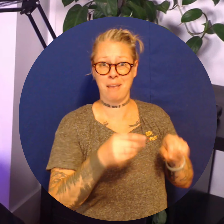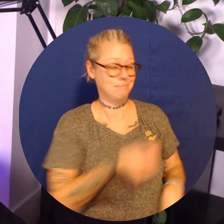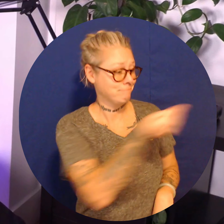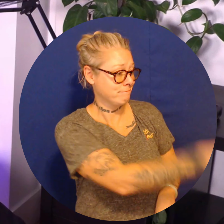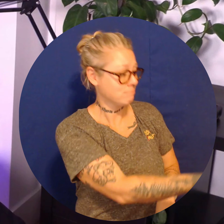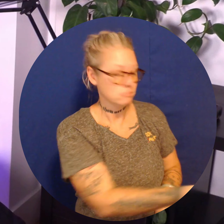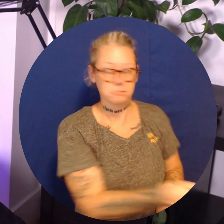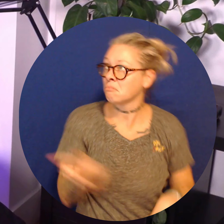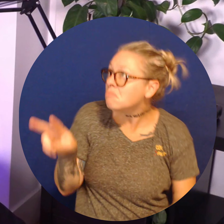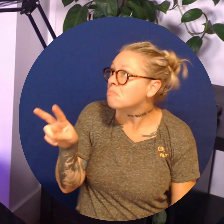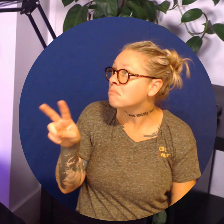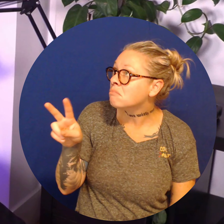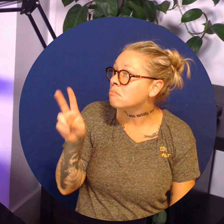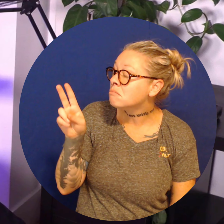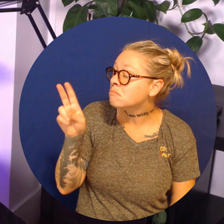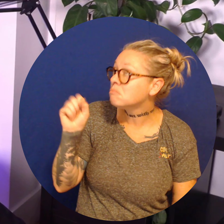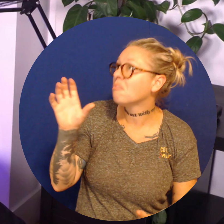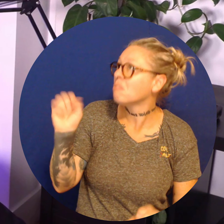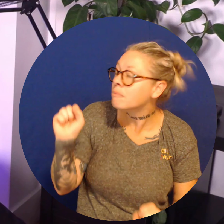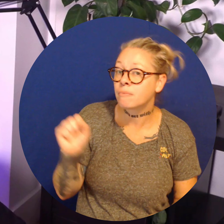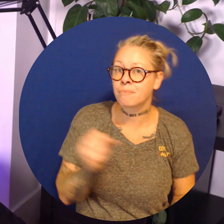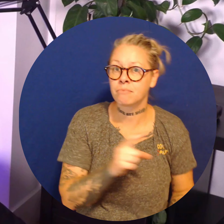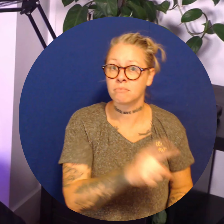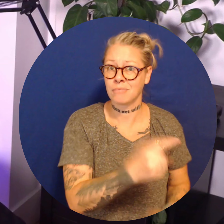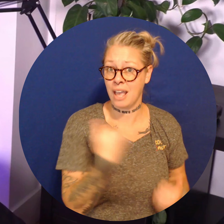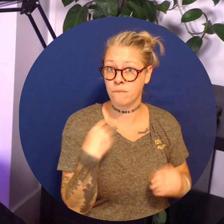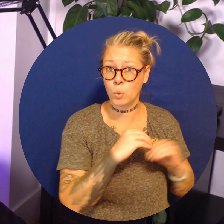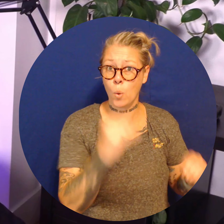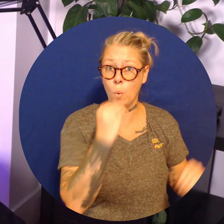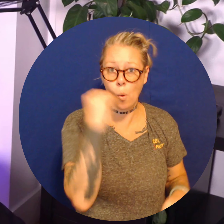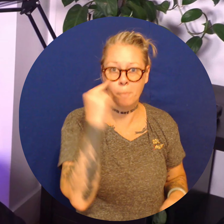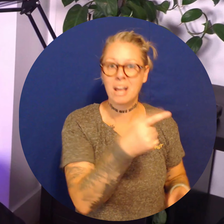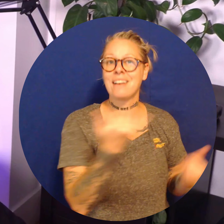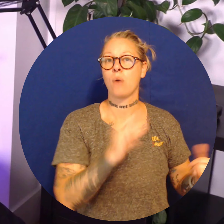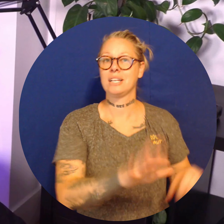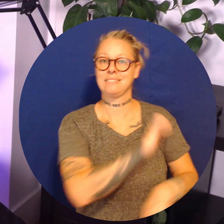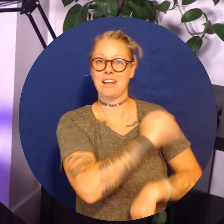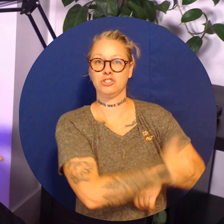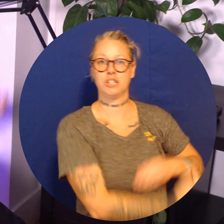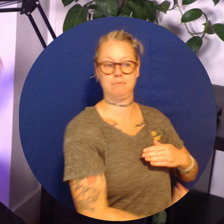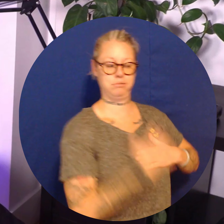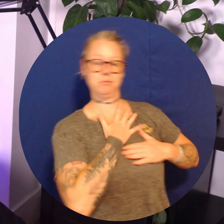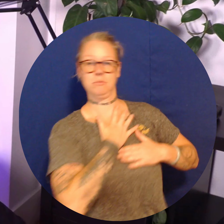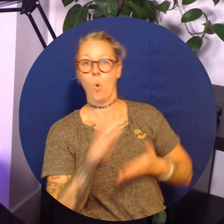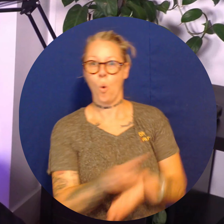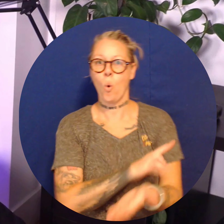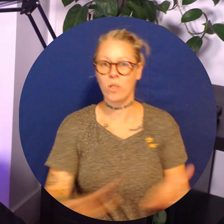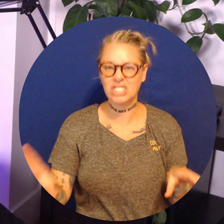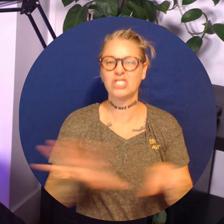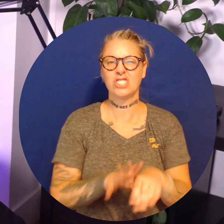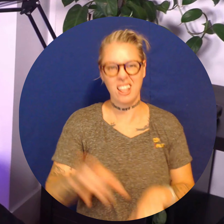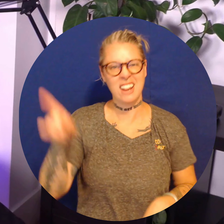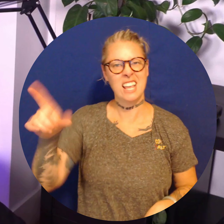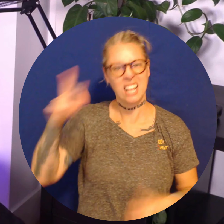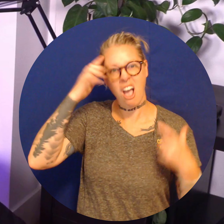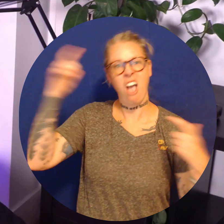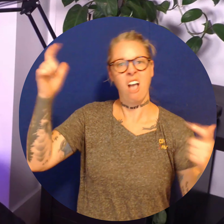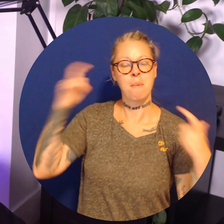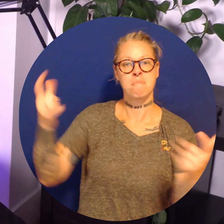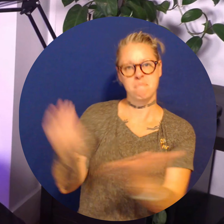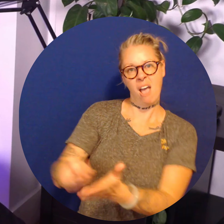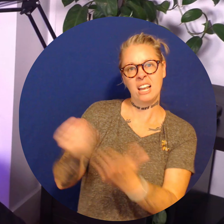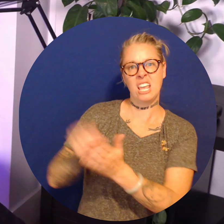like there you go and he looked at me like holy shit and that guy has now just energetically projected onto me holy shit this guy has